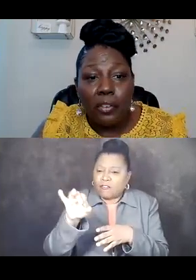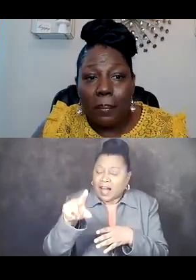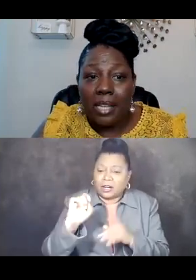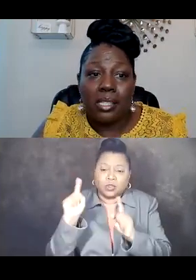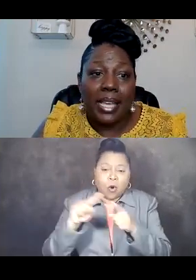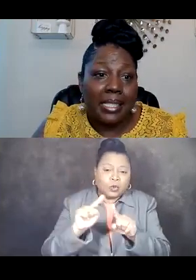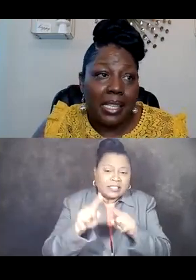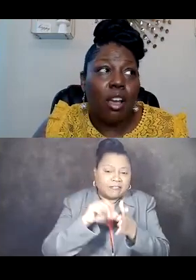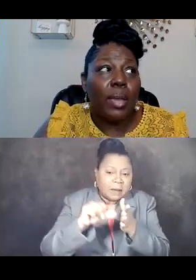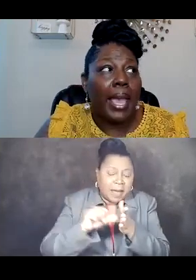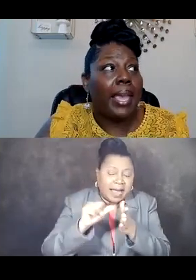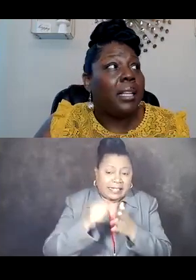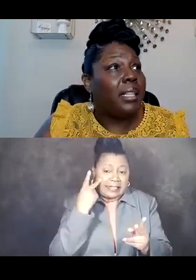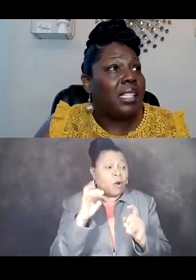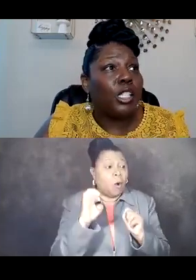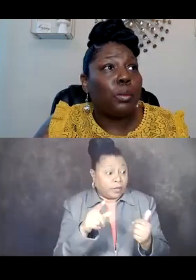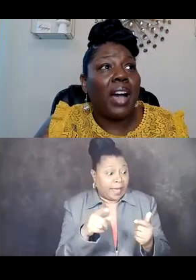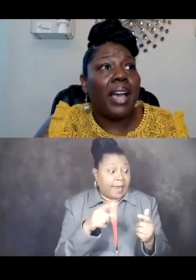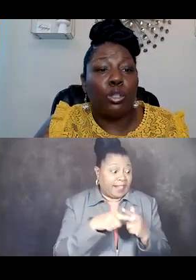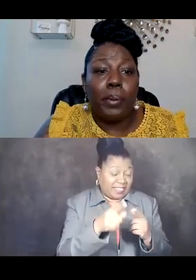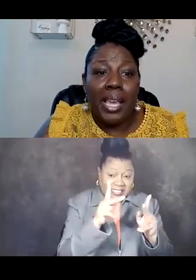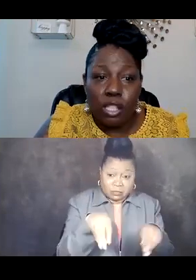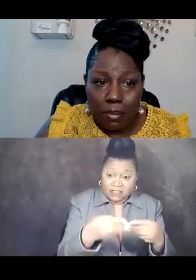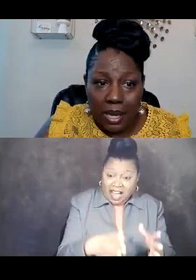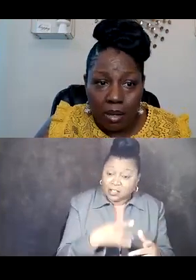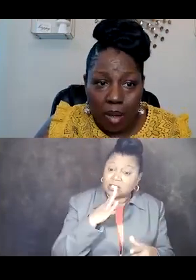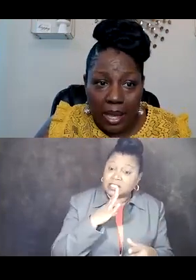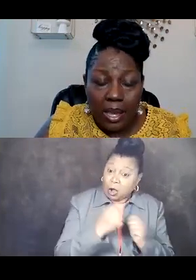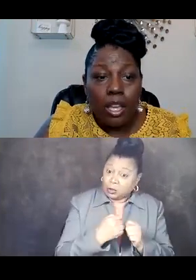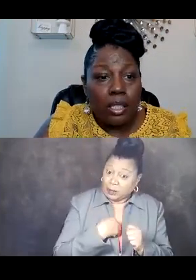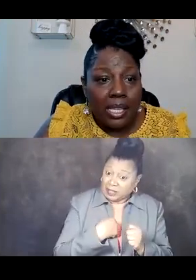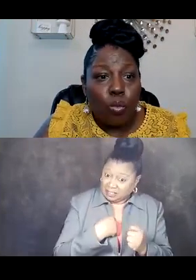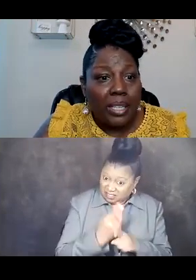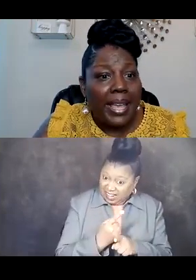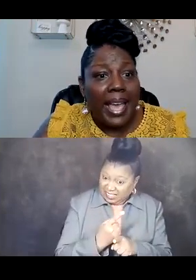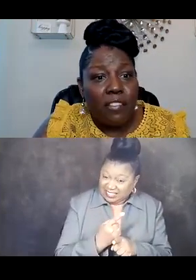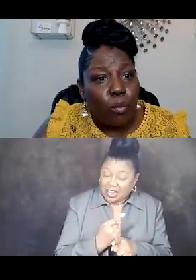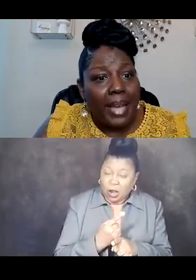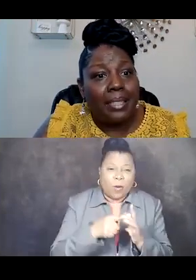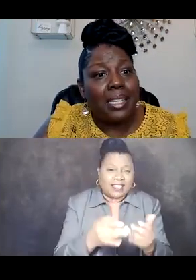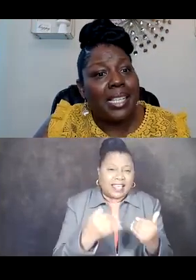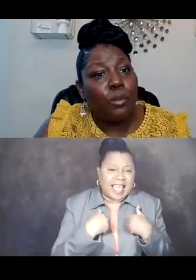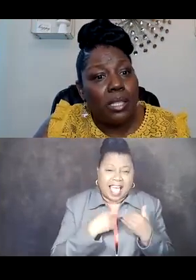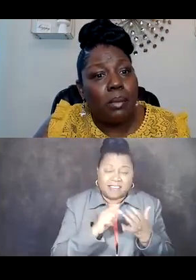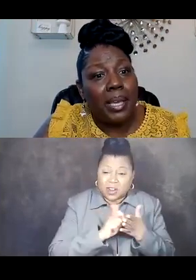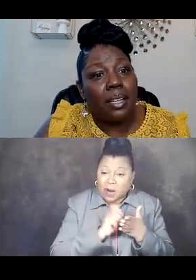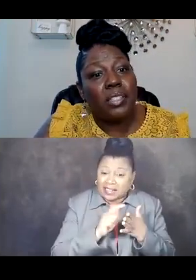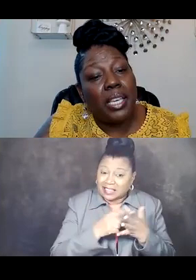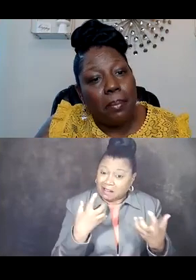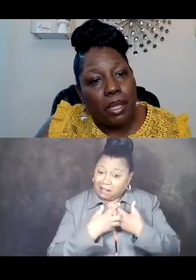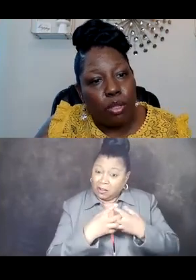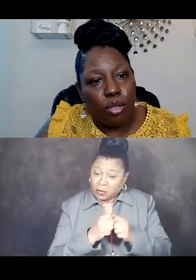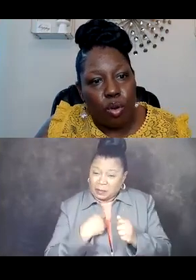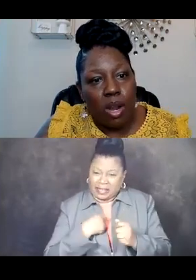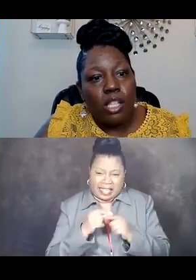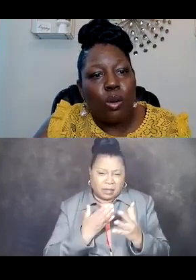to the different pages and see, okay, does this provider speak to me, right? Does what they have in writing, does that speak to me enough to